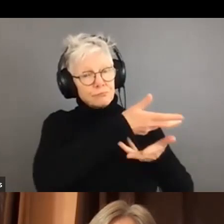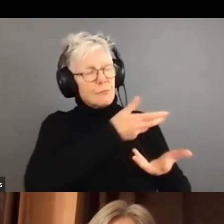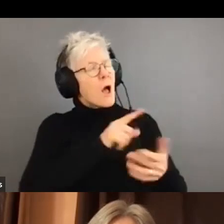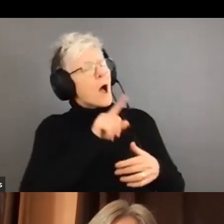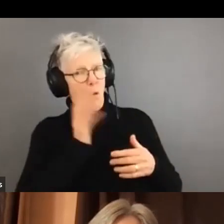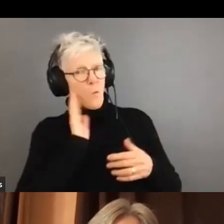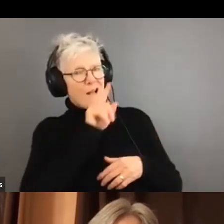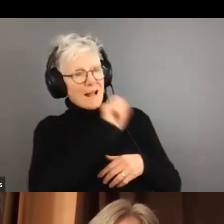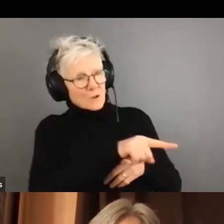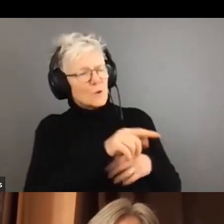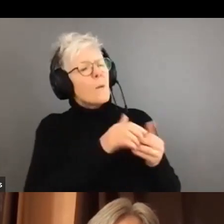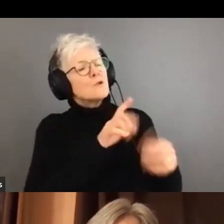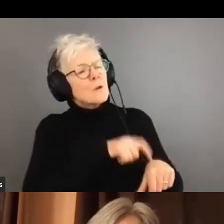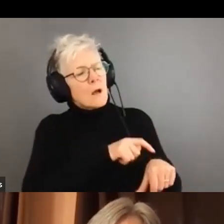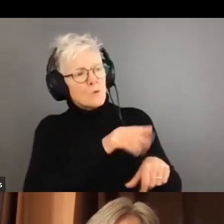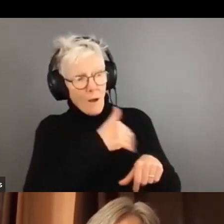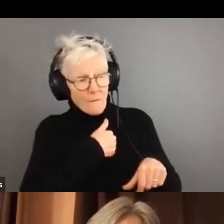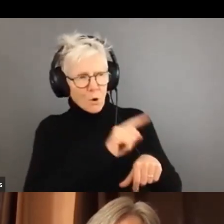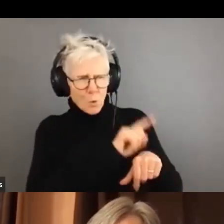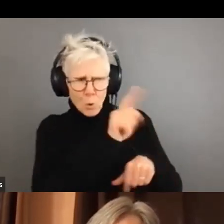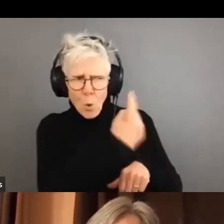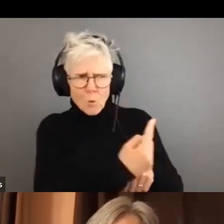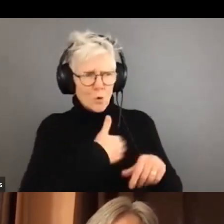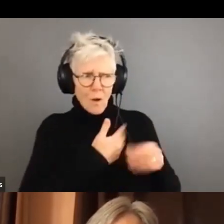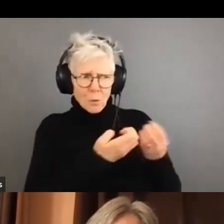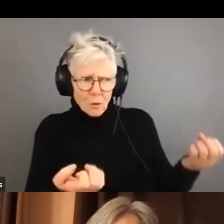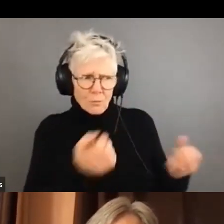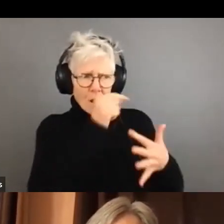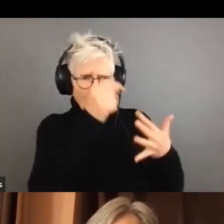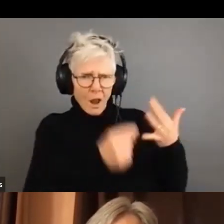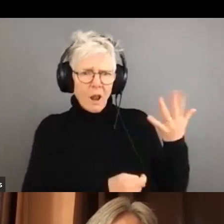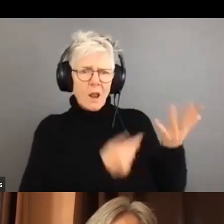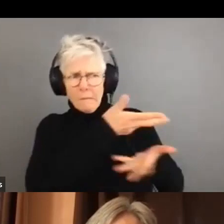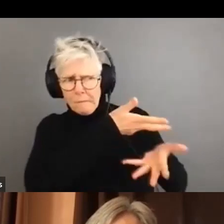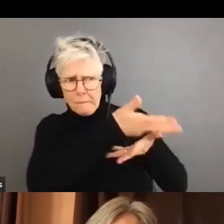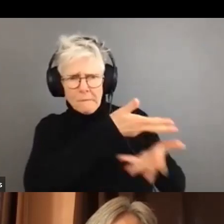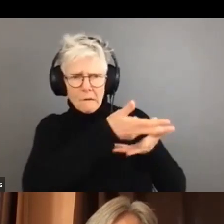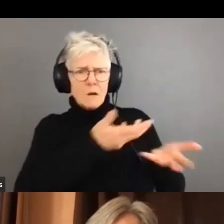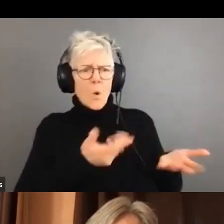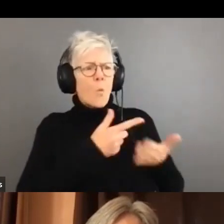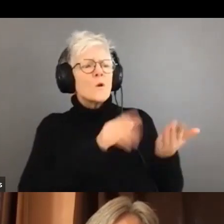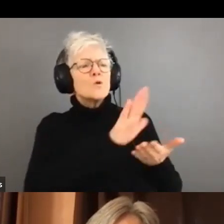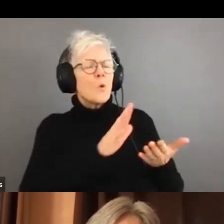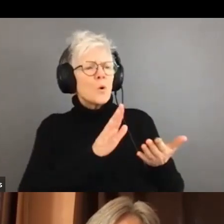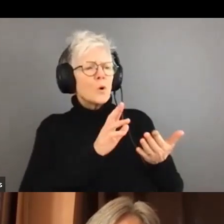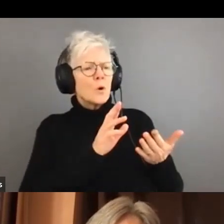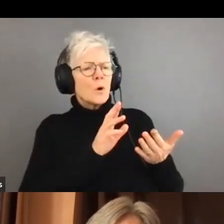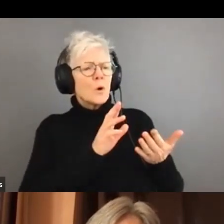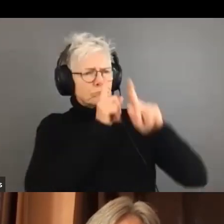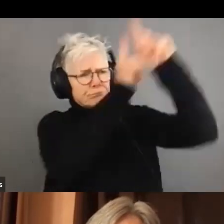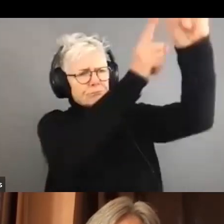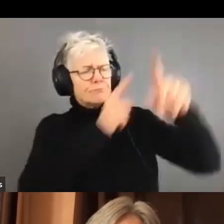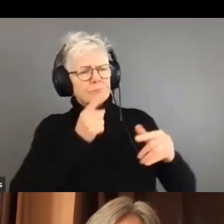do you have? Are you doing it by yourself? What do you want your show to look like in a year's